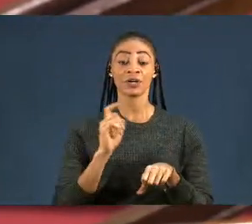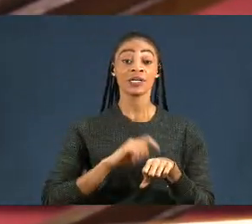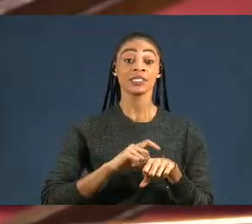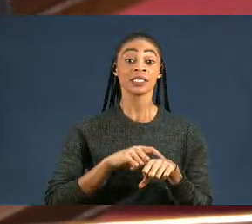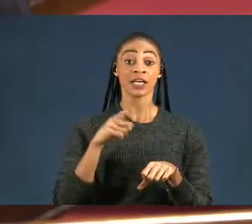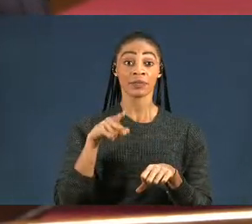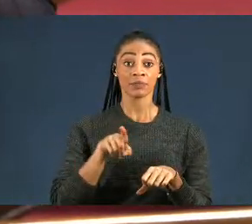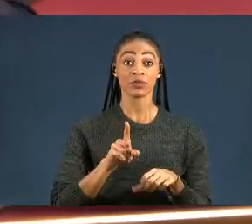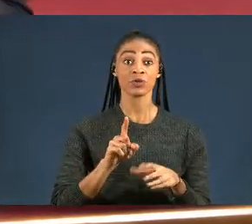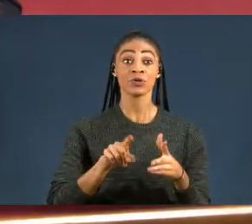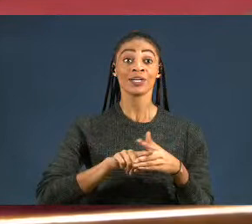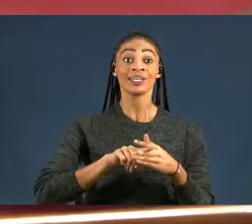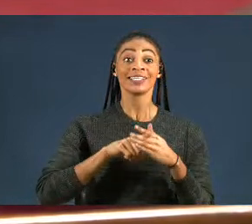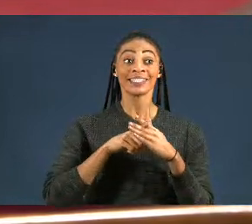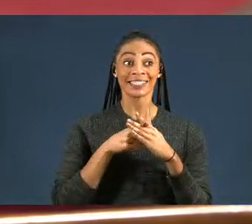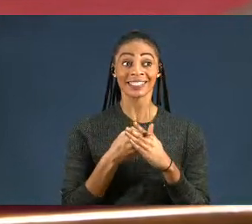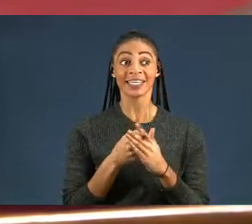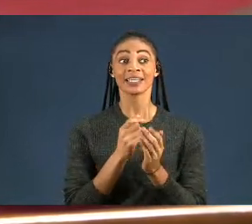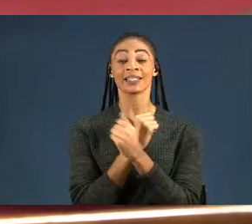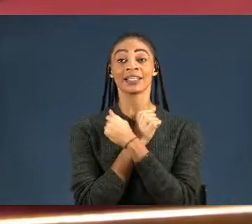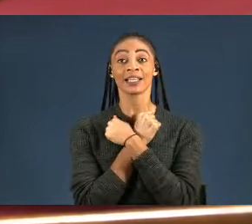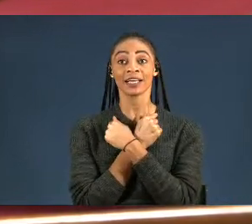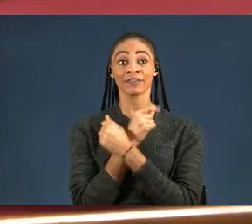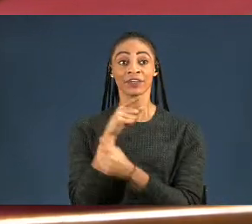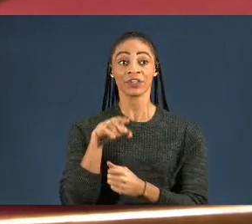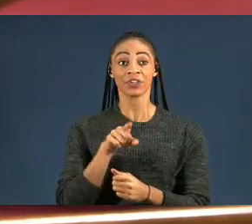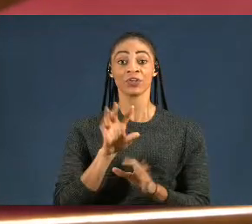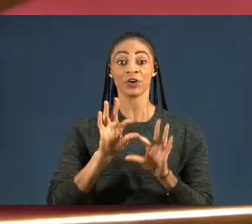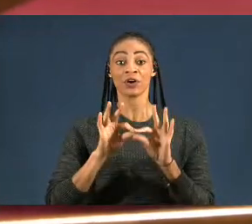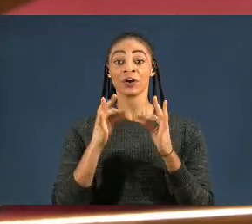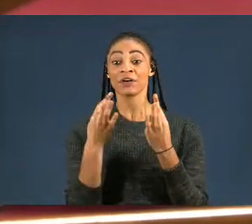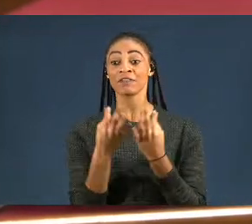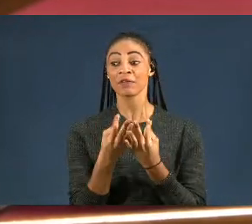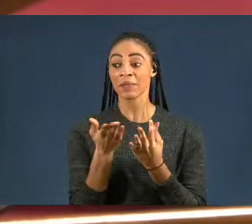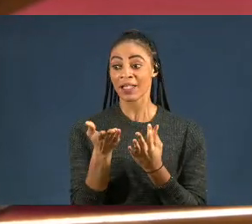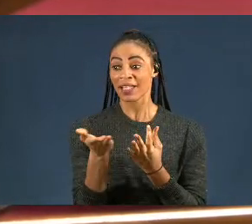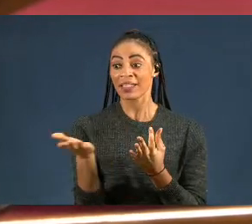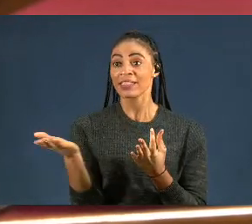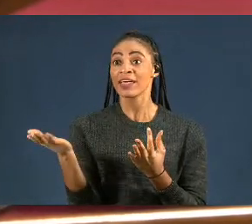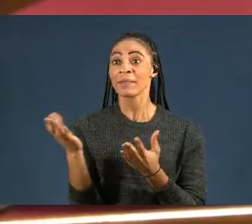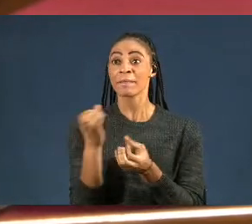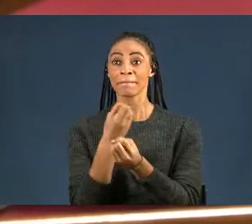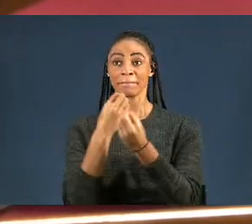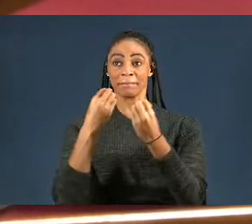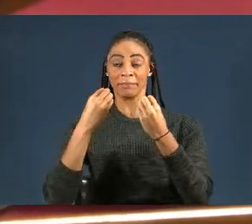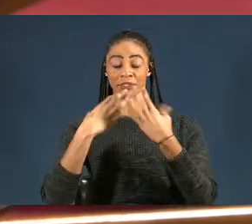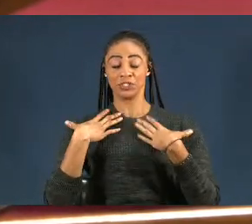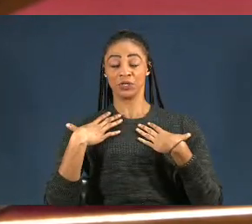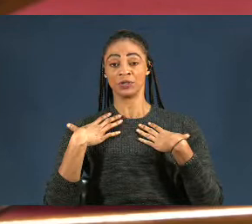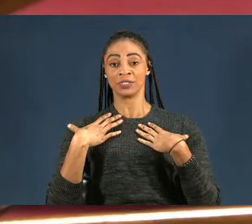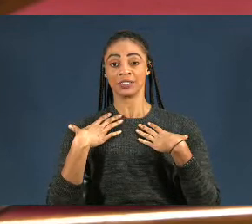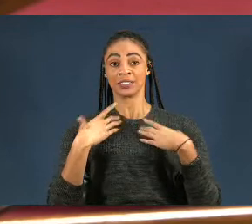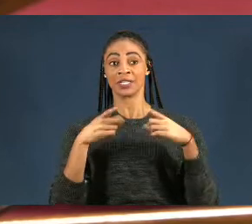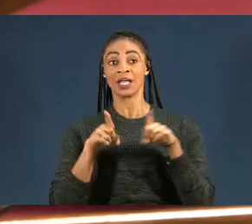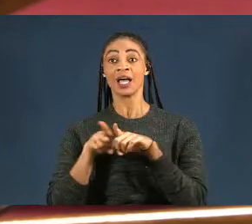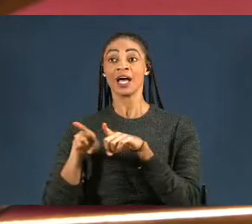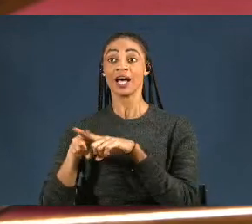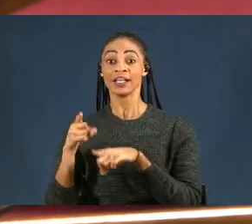they will be shocked and they may not believe what you are doing. But as you keep doing it, as you keep being